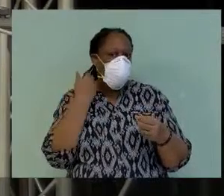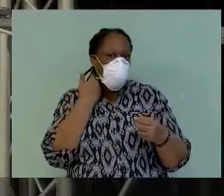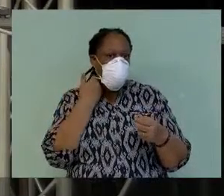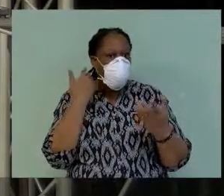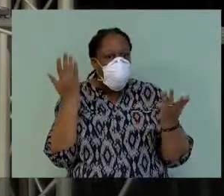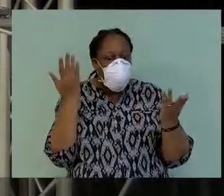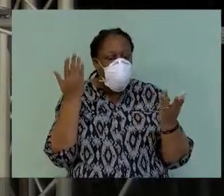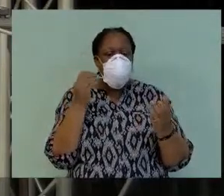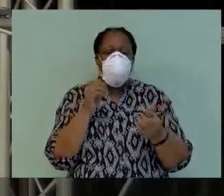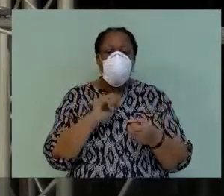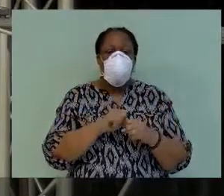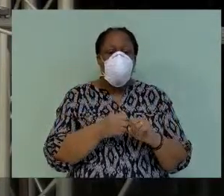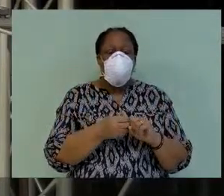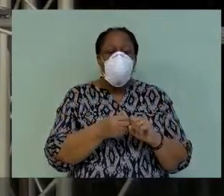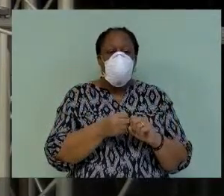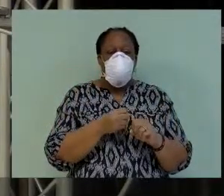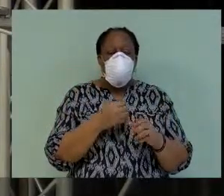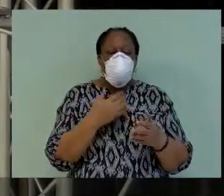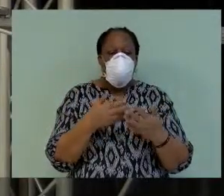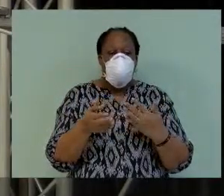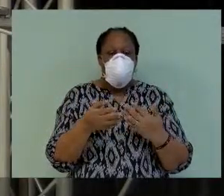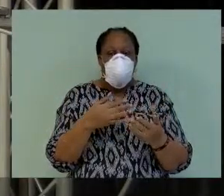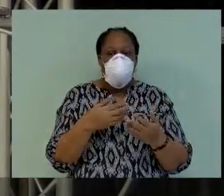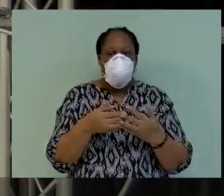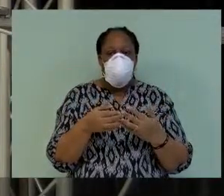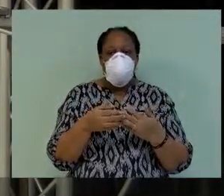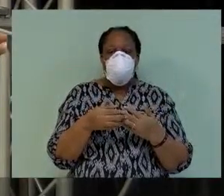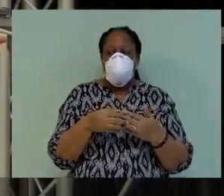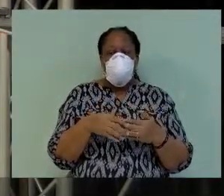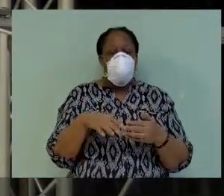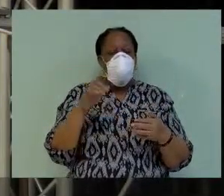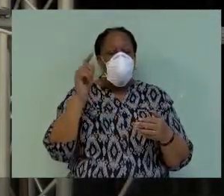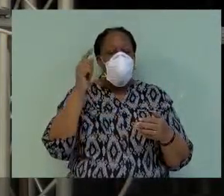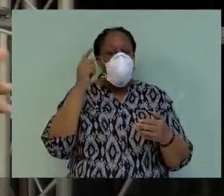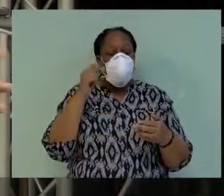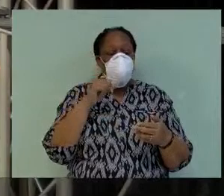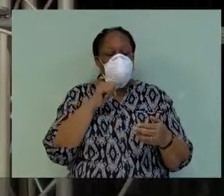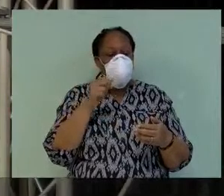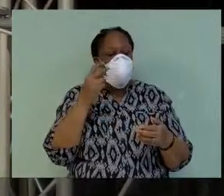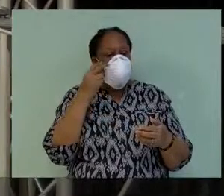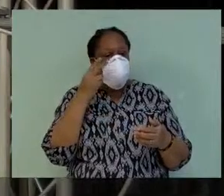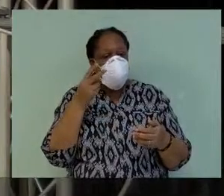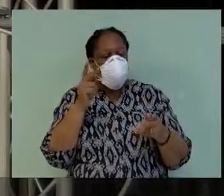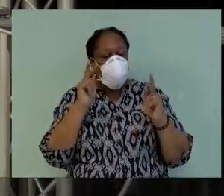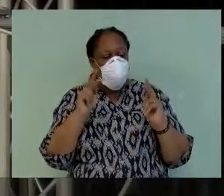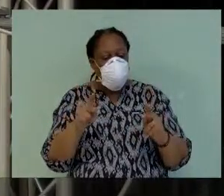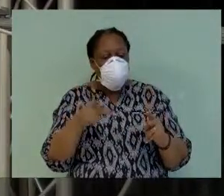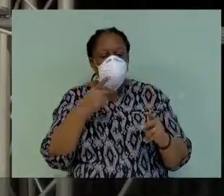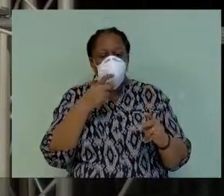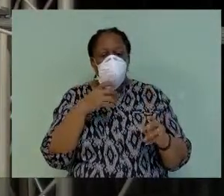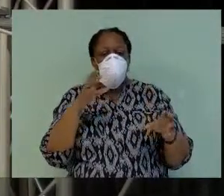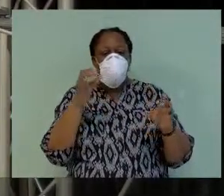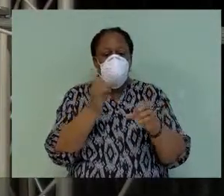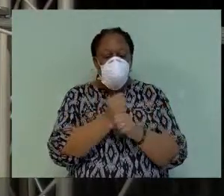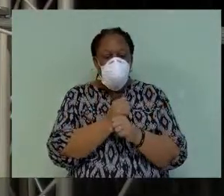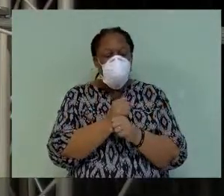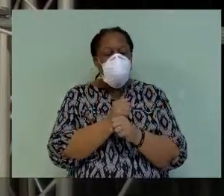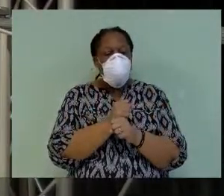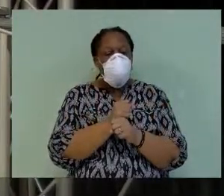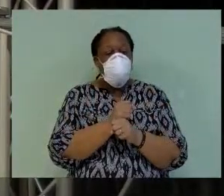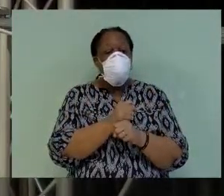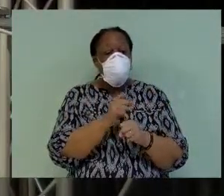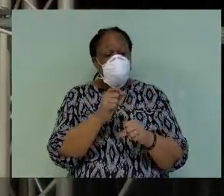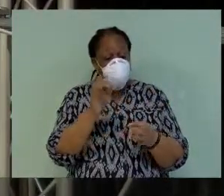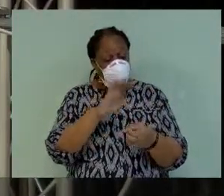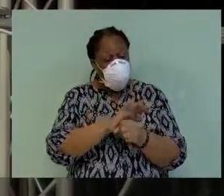fever. It will, however, miss persons who are pre-symptomatic, that is, have the infection but don't have any symptoms as yet,